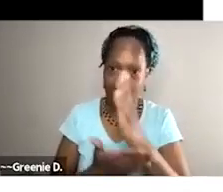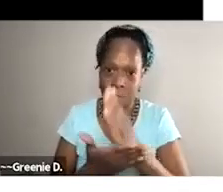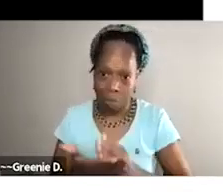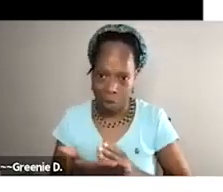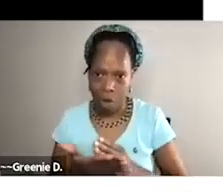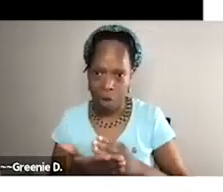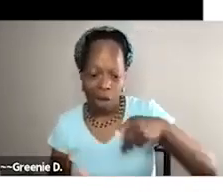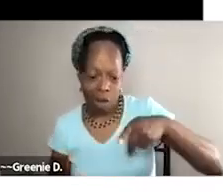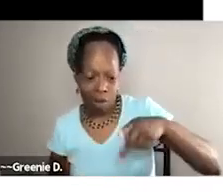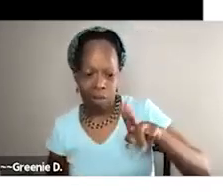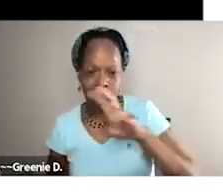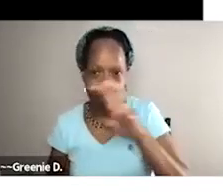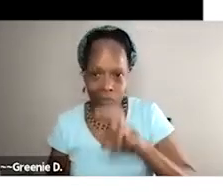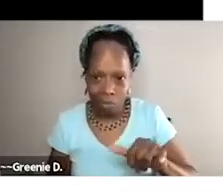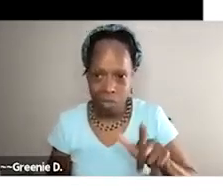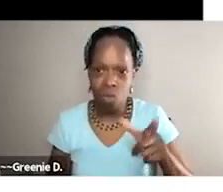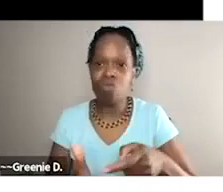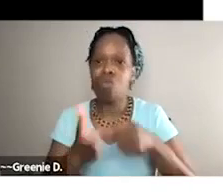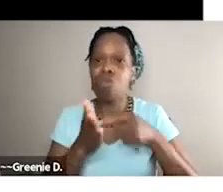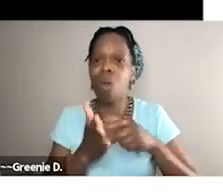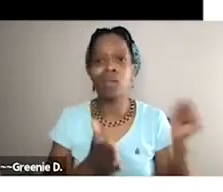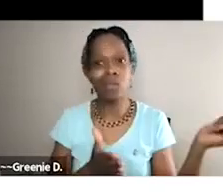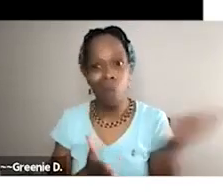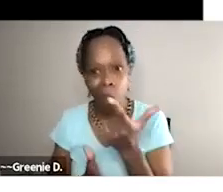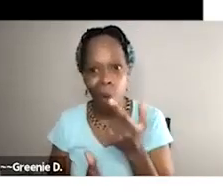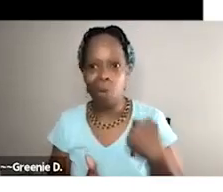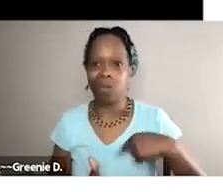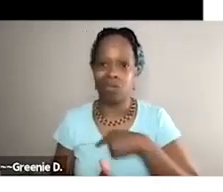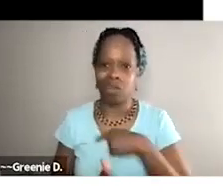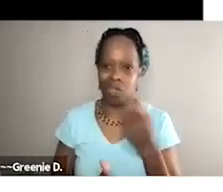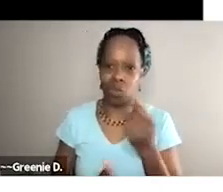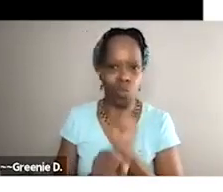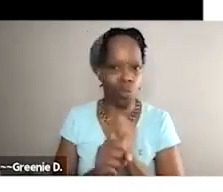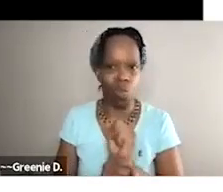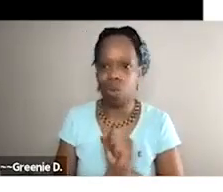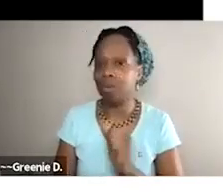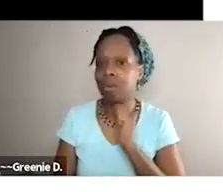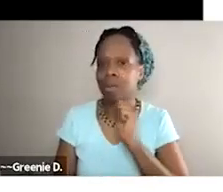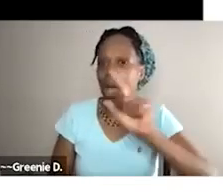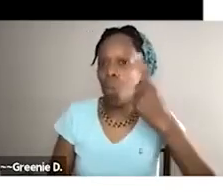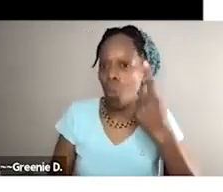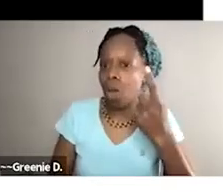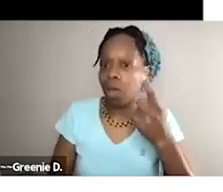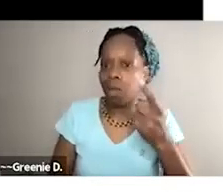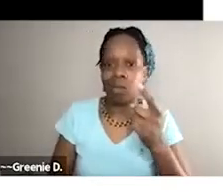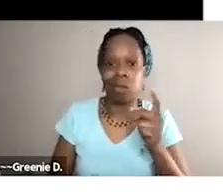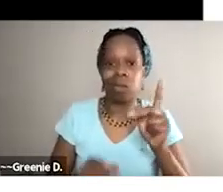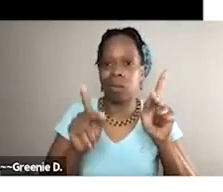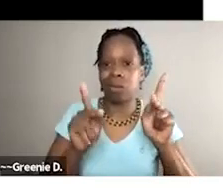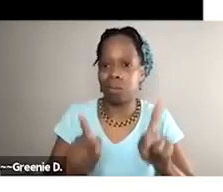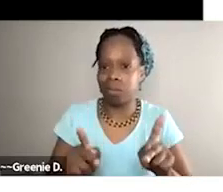the work. You know, it's not just one individual that will be able to change the attitudinal perspectives of a community.